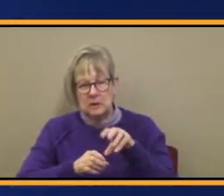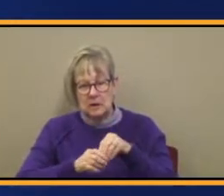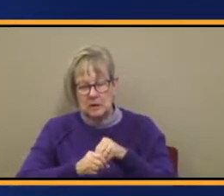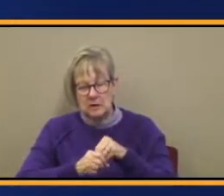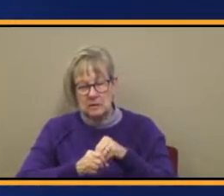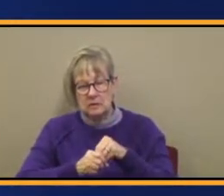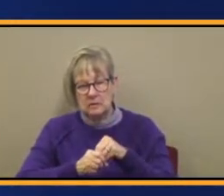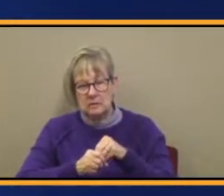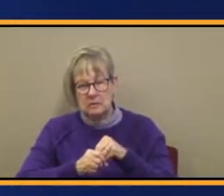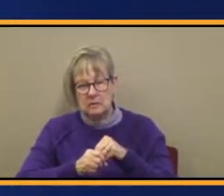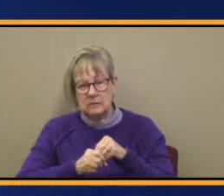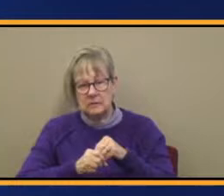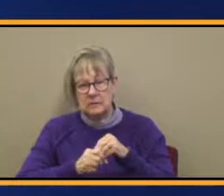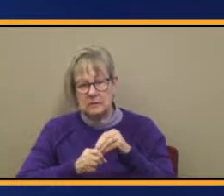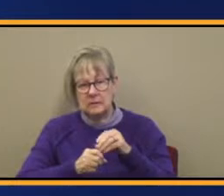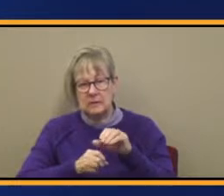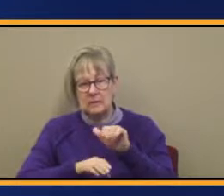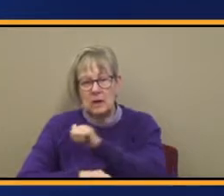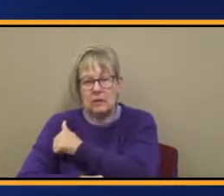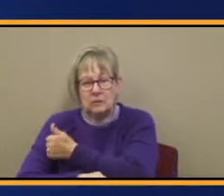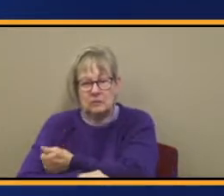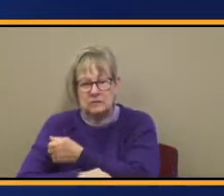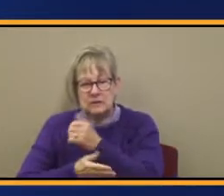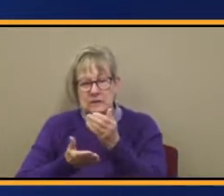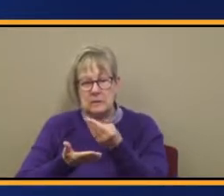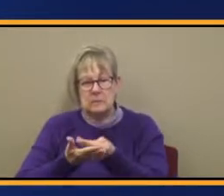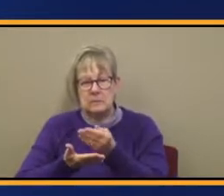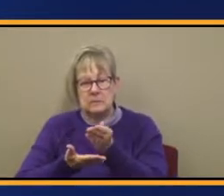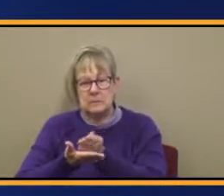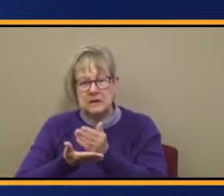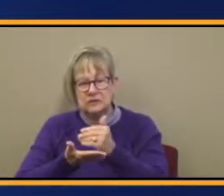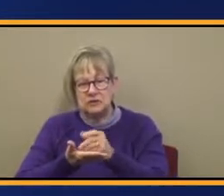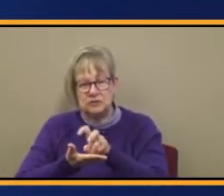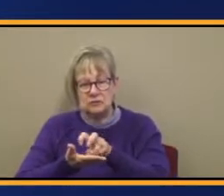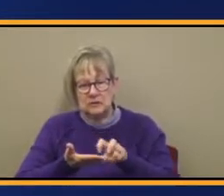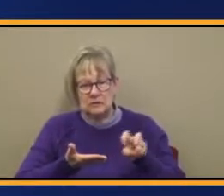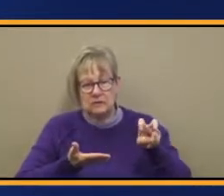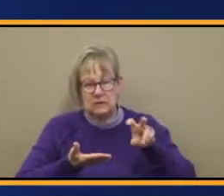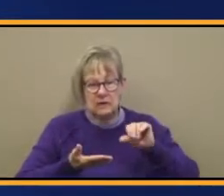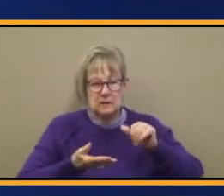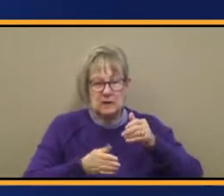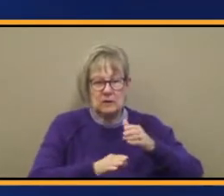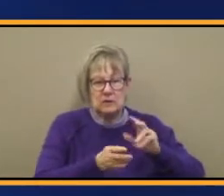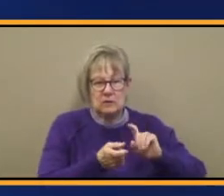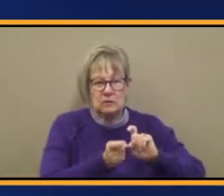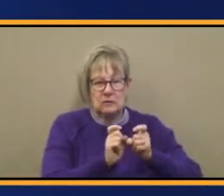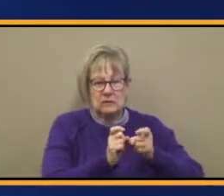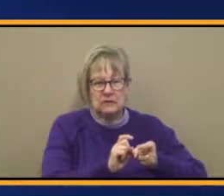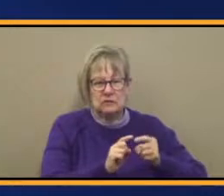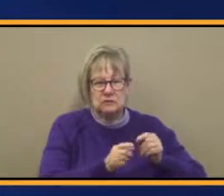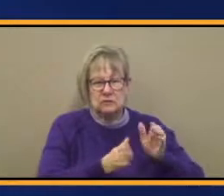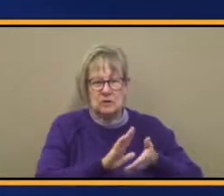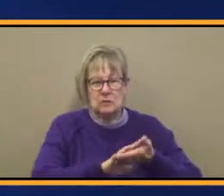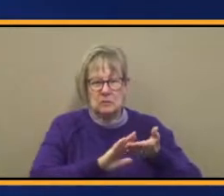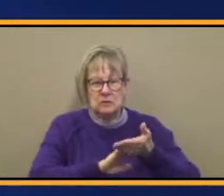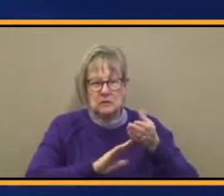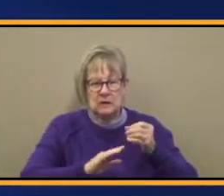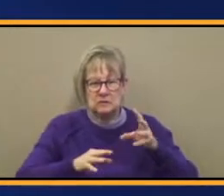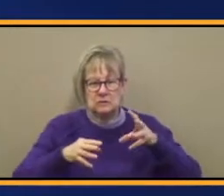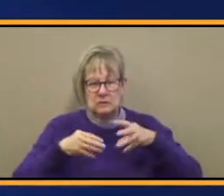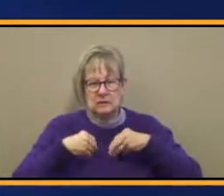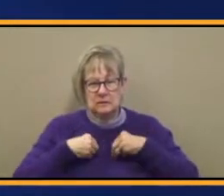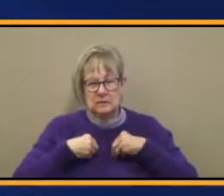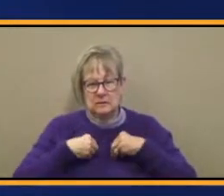to authorization of budget transfers and or revisions to the operation plan, and to accept,